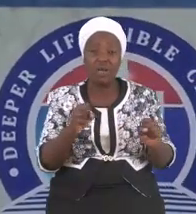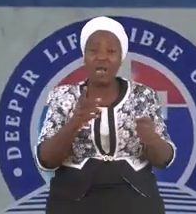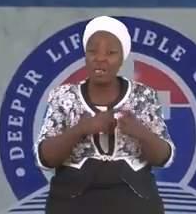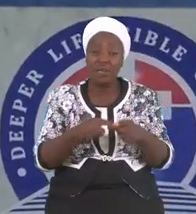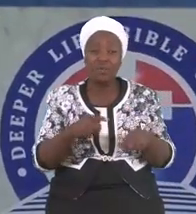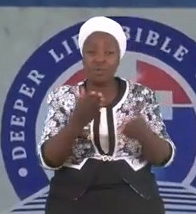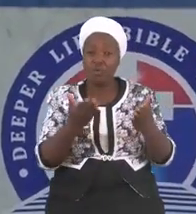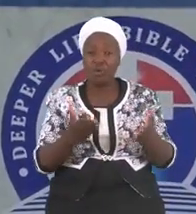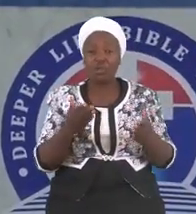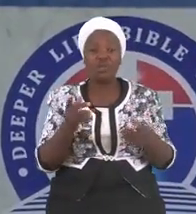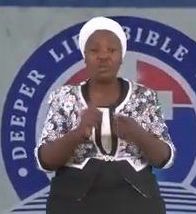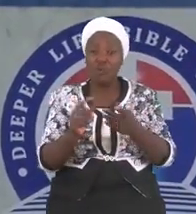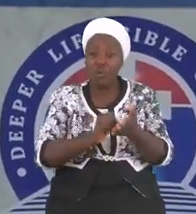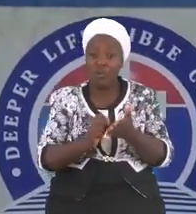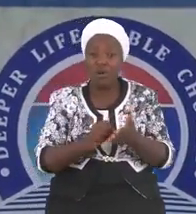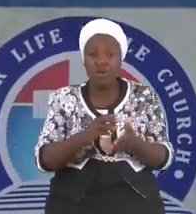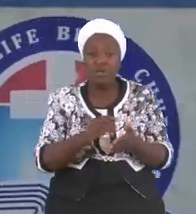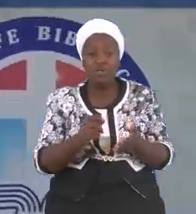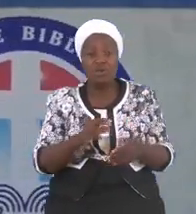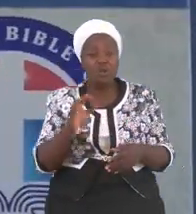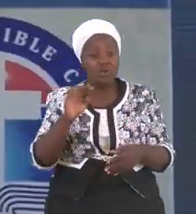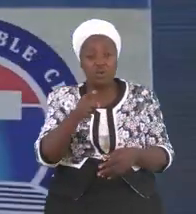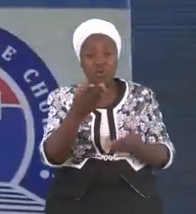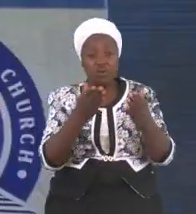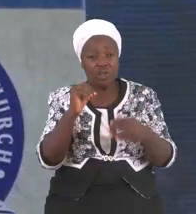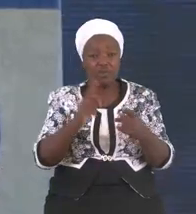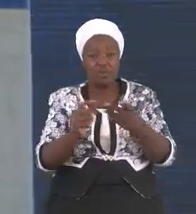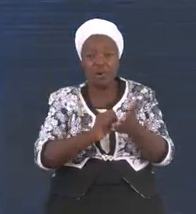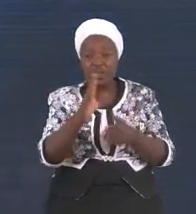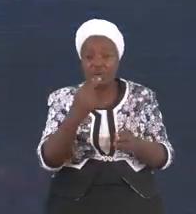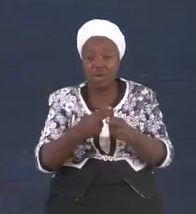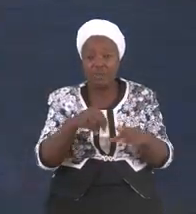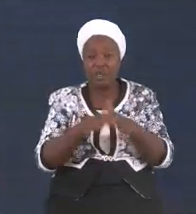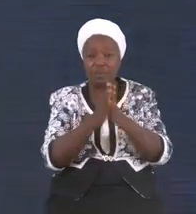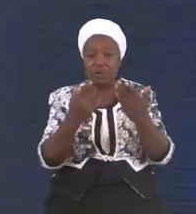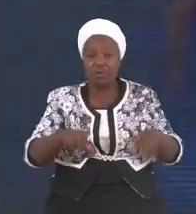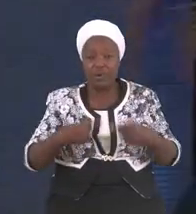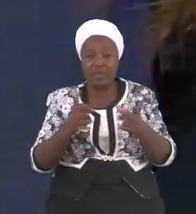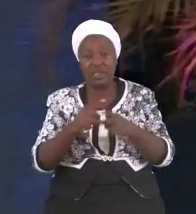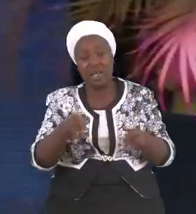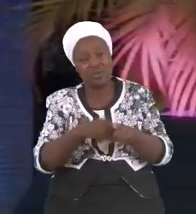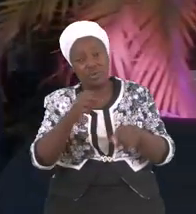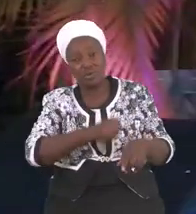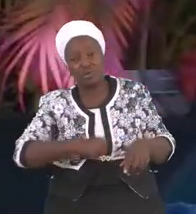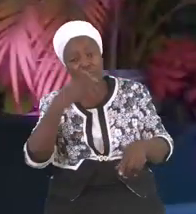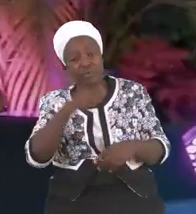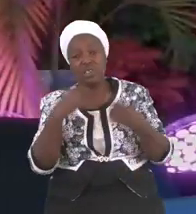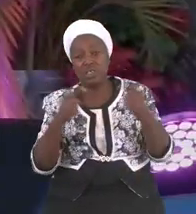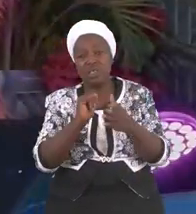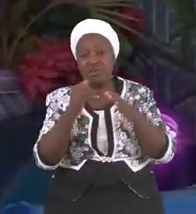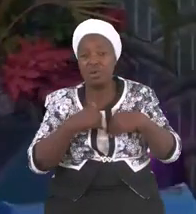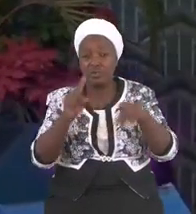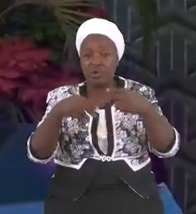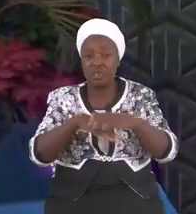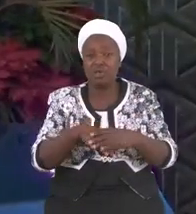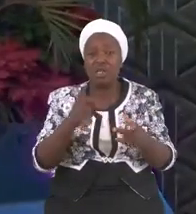your name in the book of life, as you are sorry for the sins you have committed, and you confess